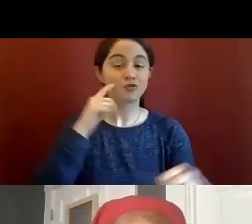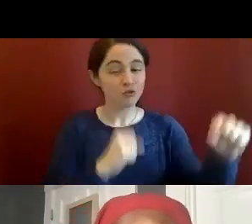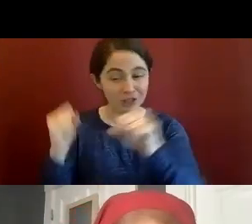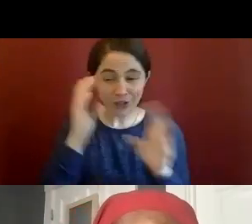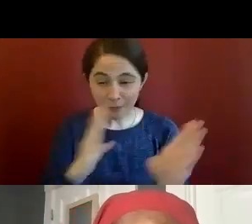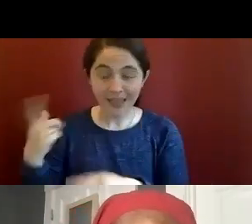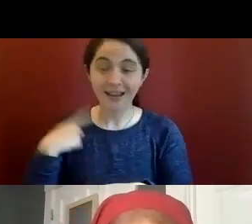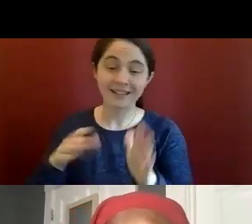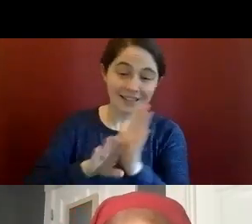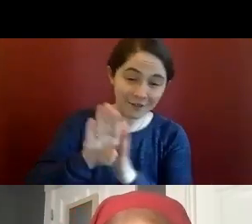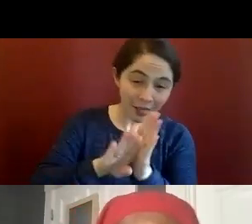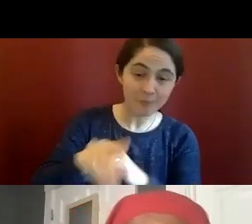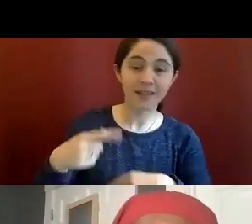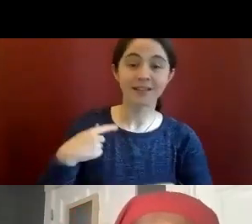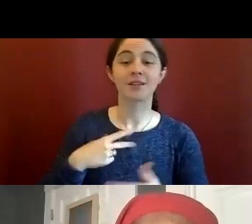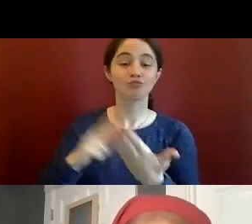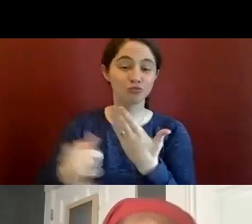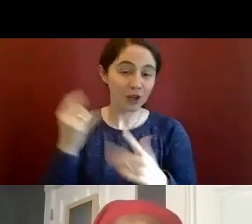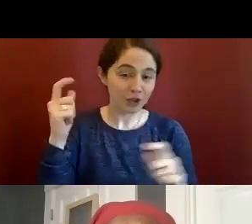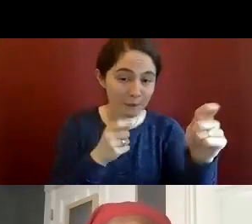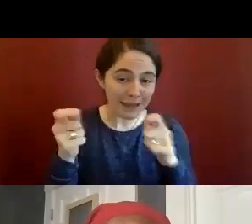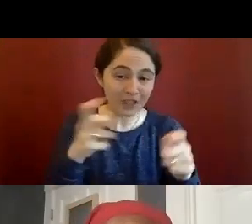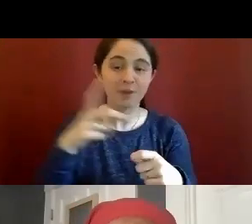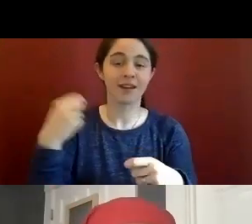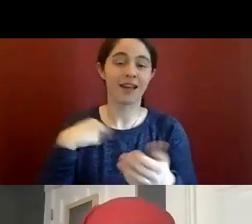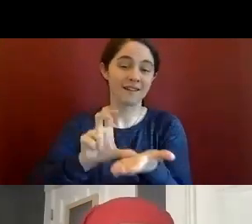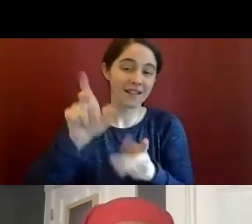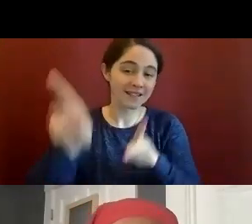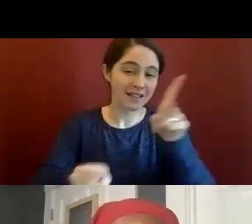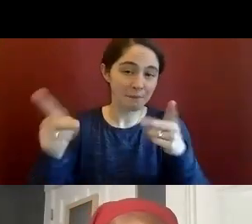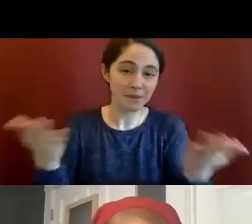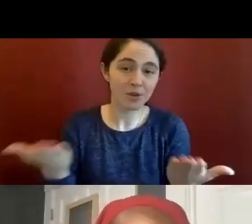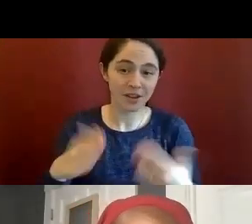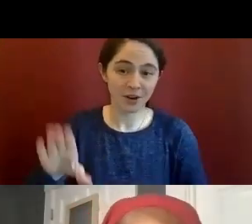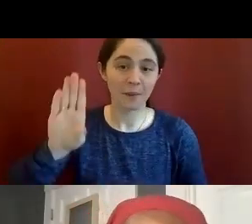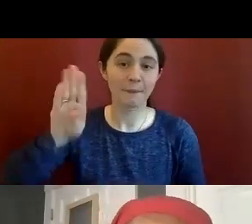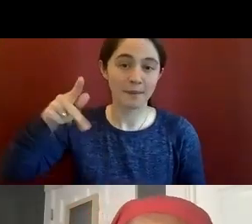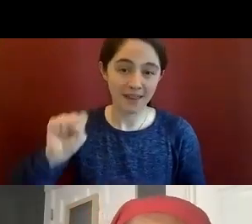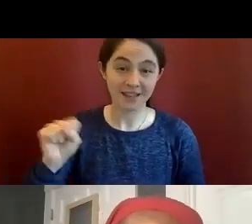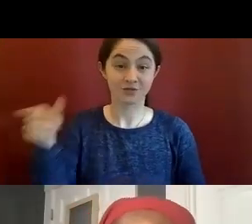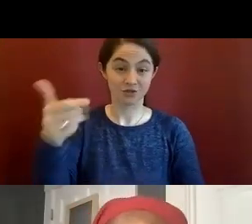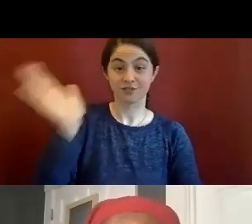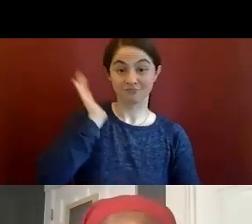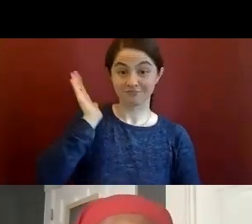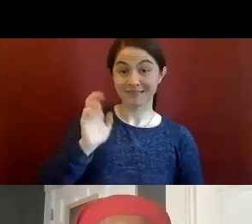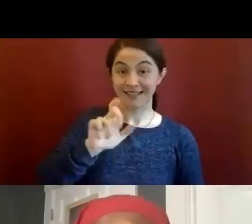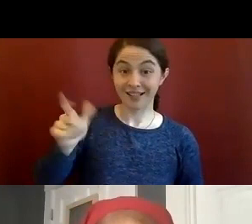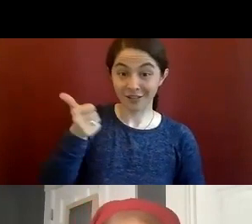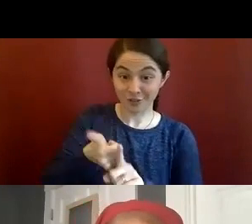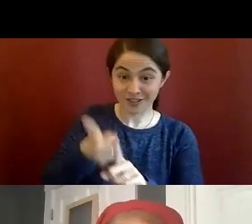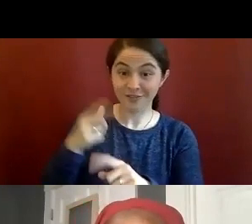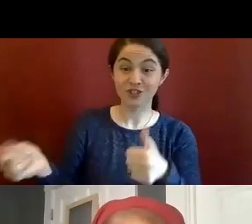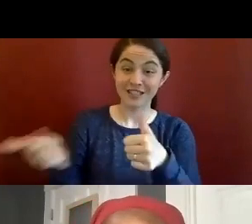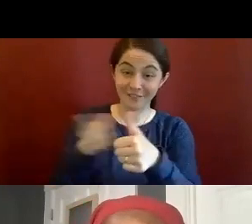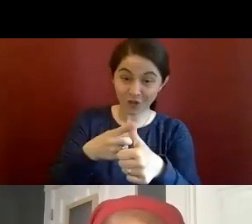a former English learner, immigrant student who experienced the district's EL program. She is the first BPS alum of Haitian descent who